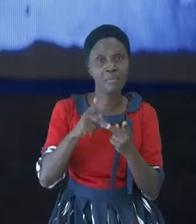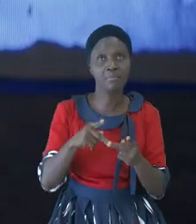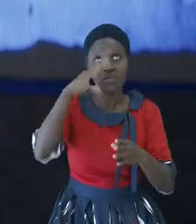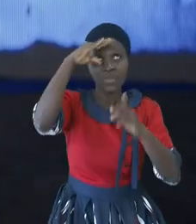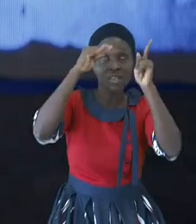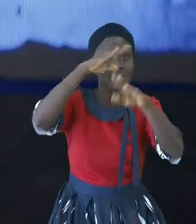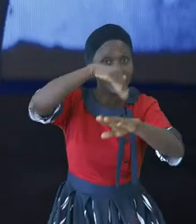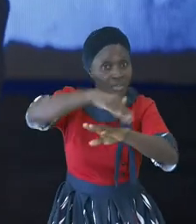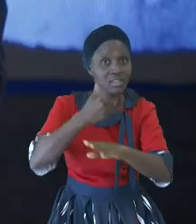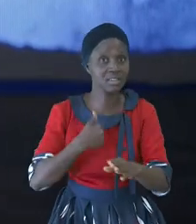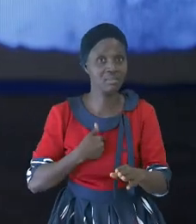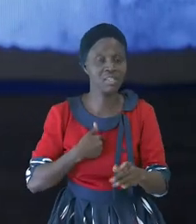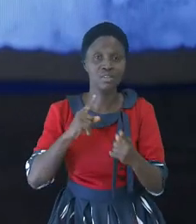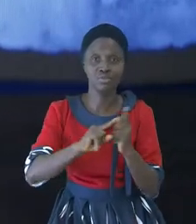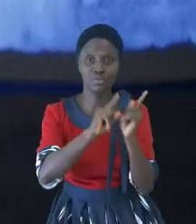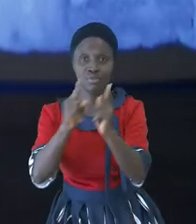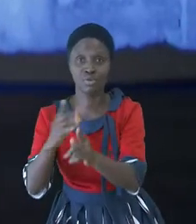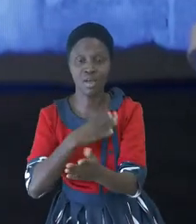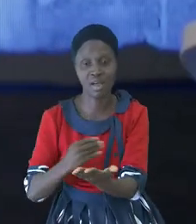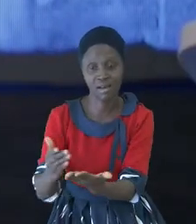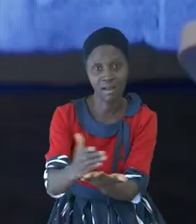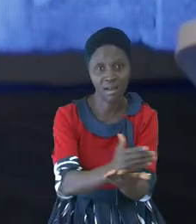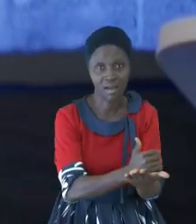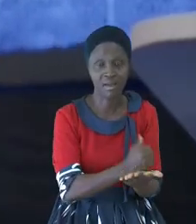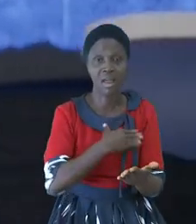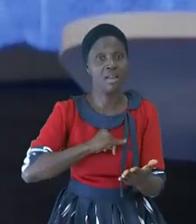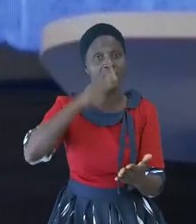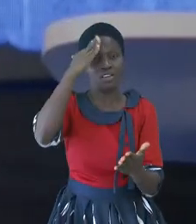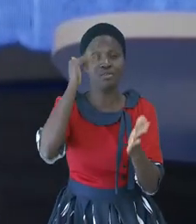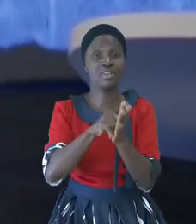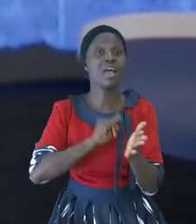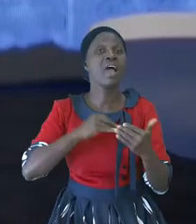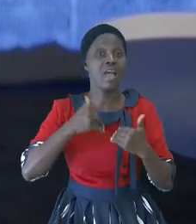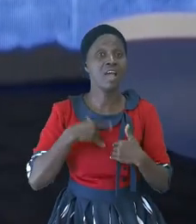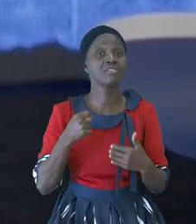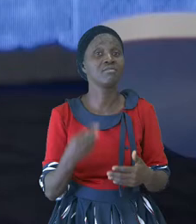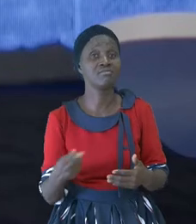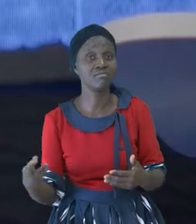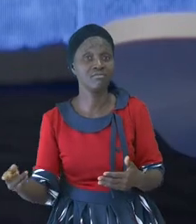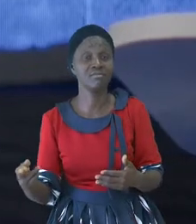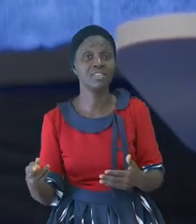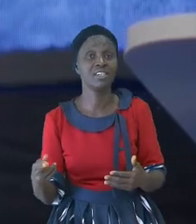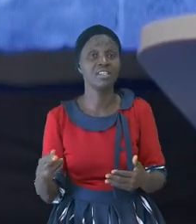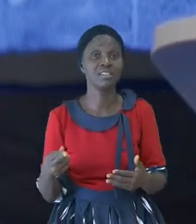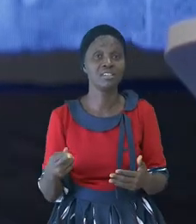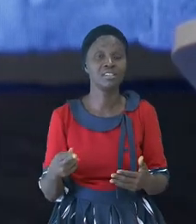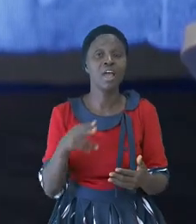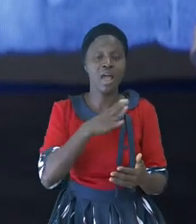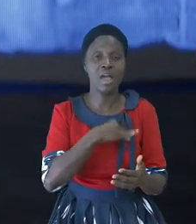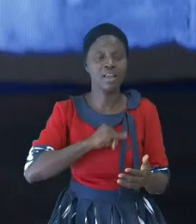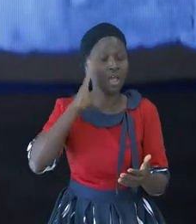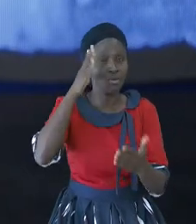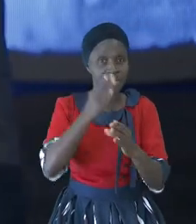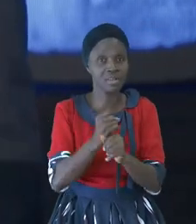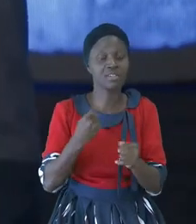and harvest. And I know that I have the result. You got the result before you got to the field. And you